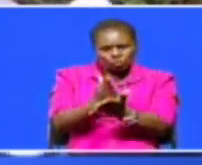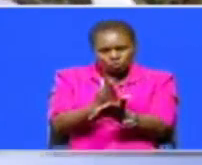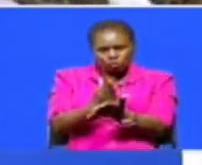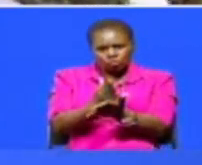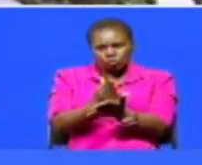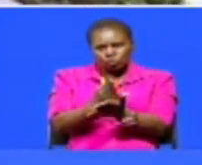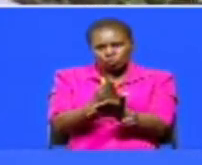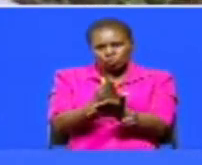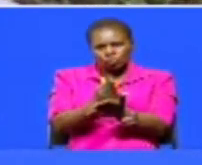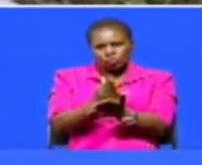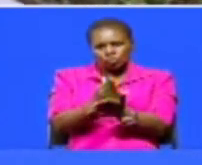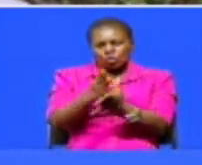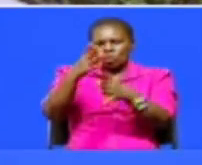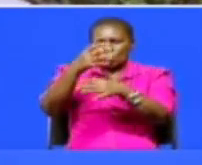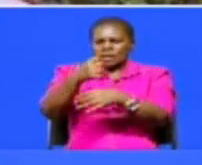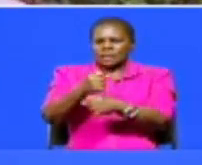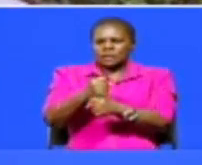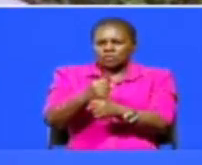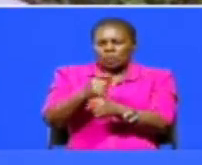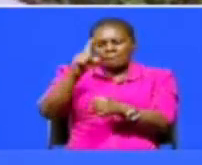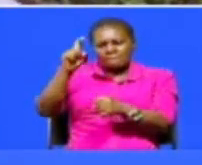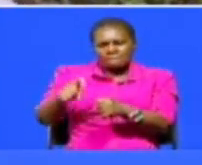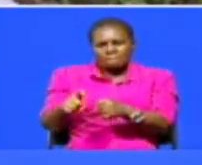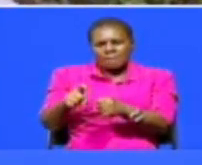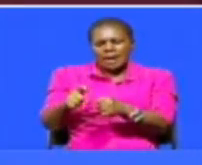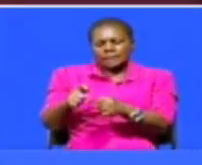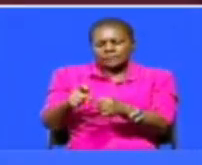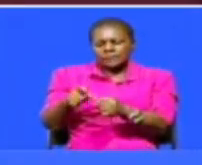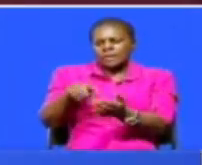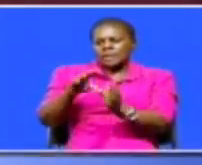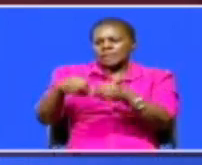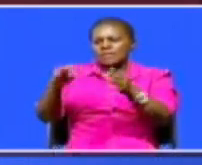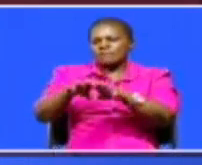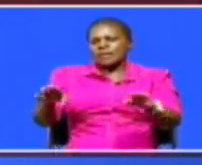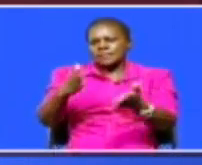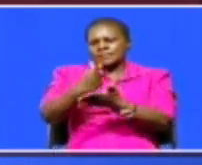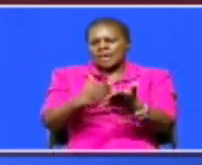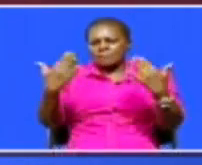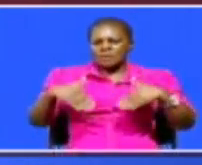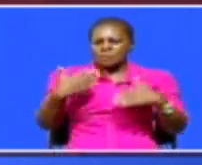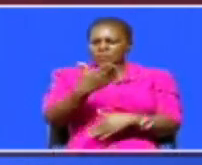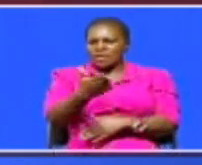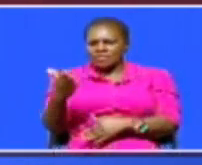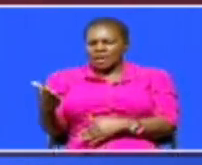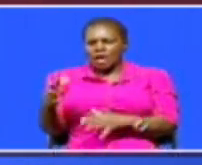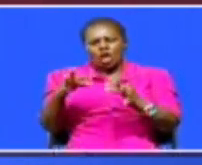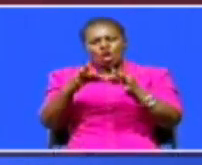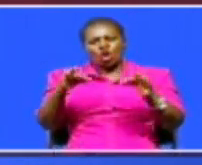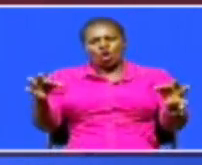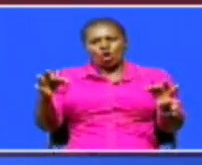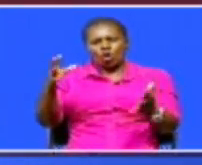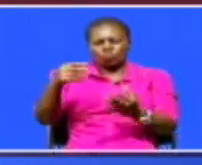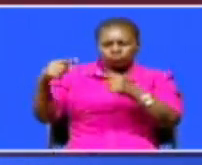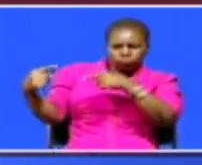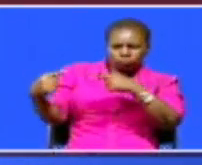Yeah, Delmonte may need to cede some of its land for public use. A section of residents from Kihimwiri have for long been embroiled in